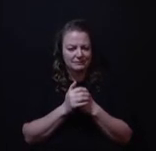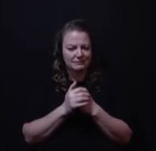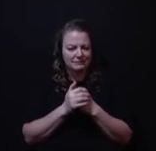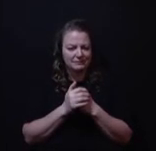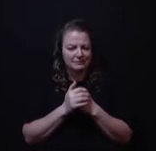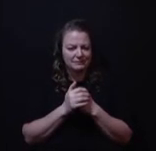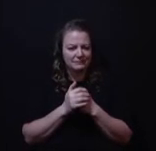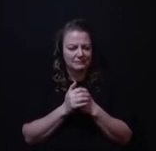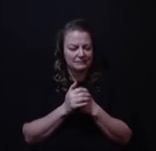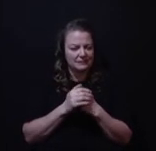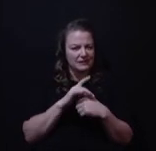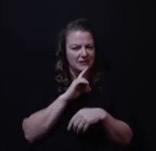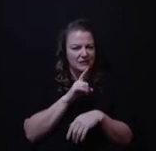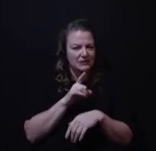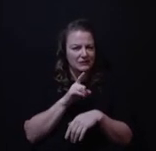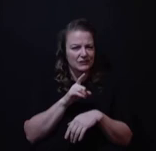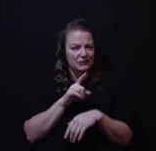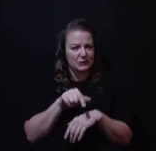Do you?